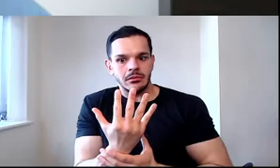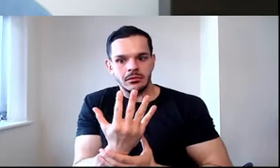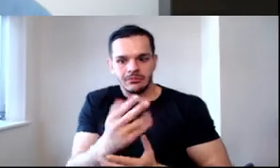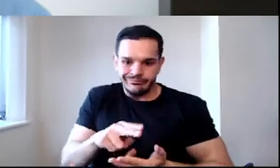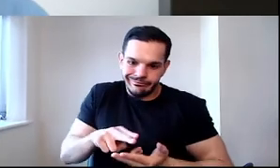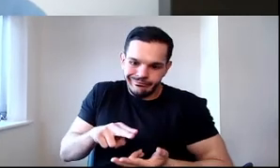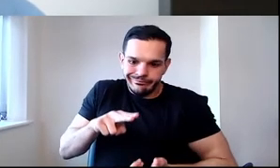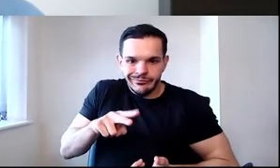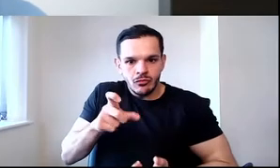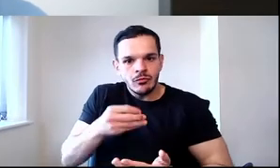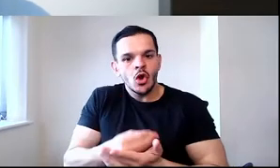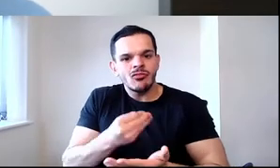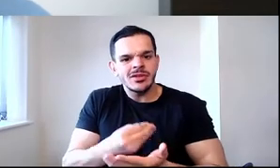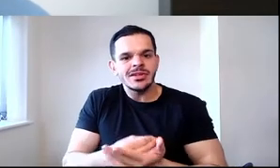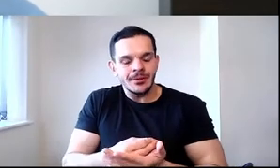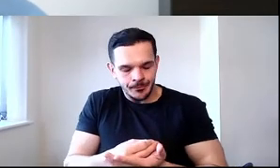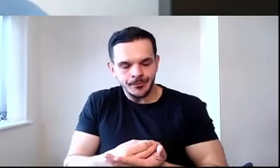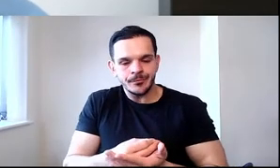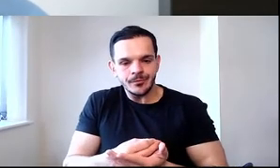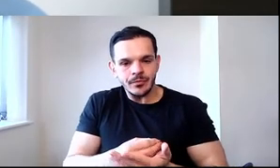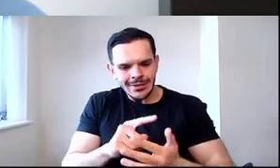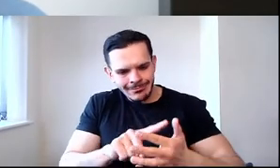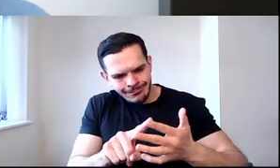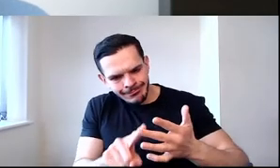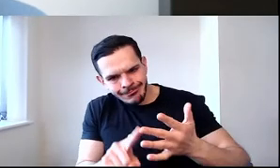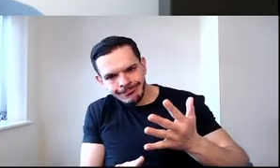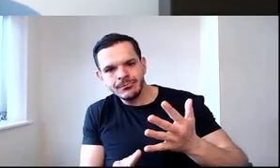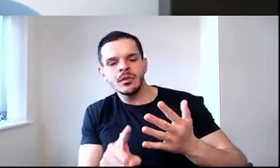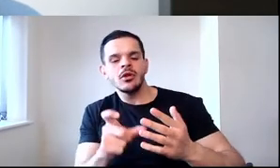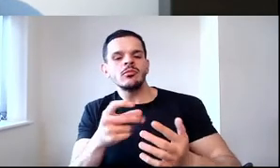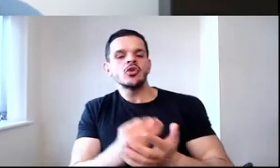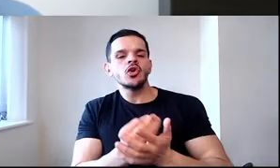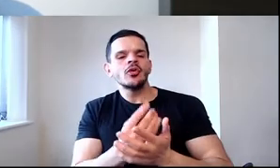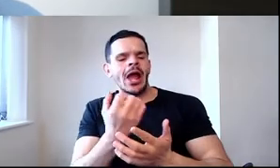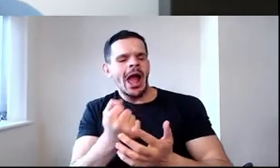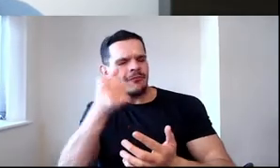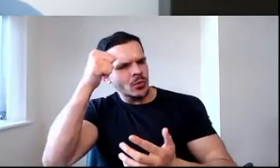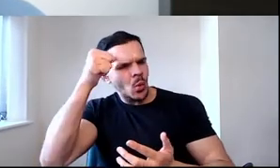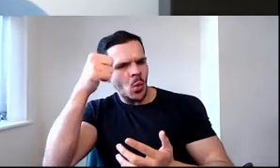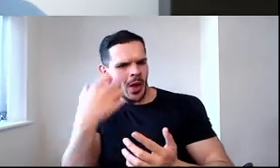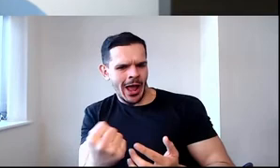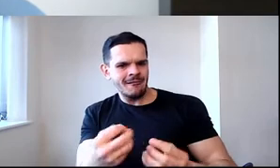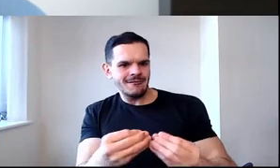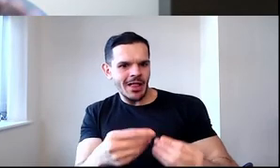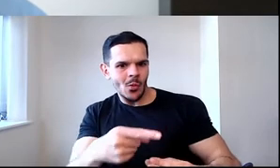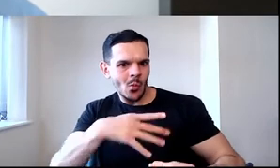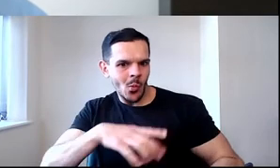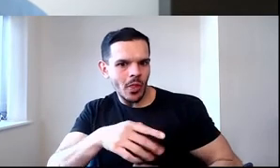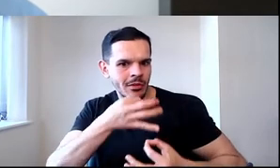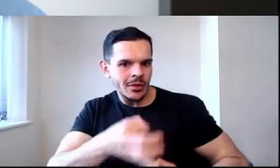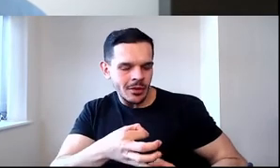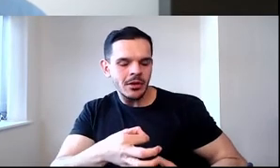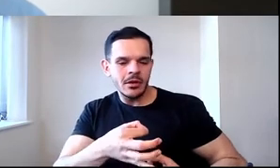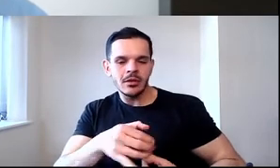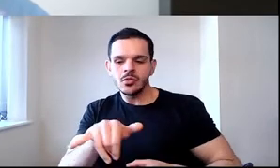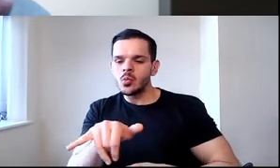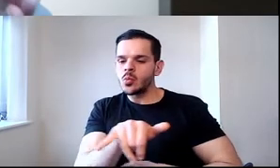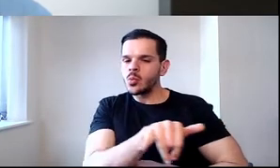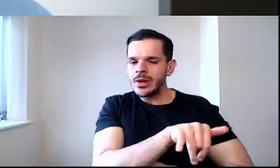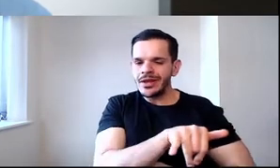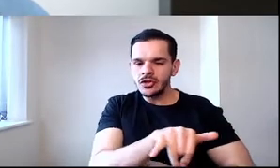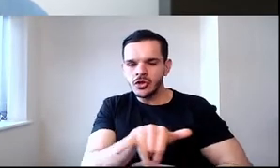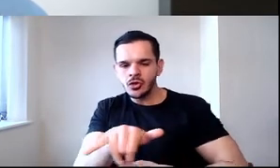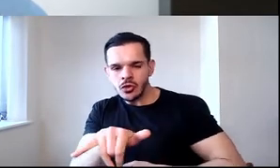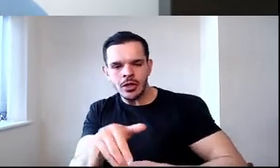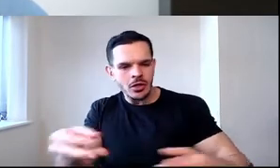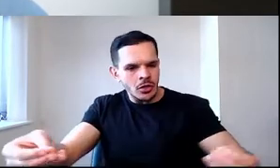of crop as well, the type of cryptocurrencies that has a value. So they have these strategies of which platform to use, when to go